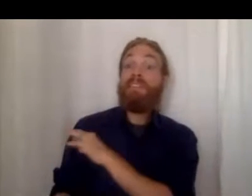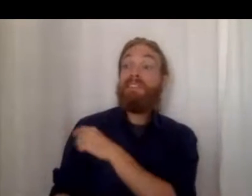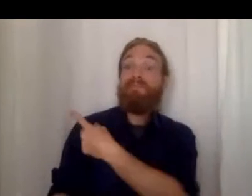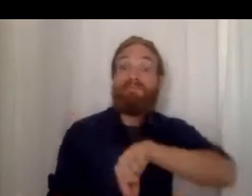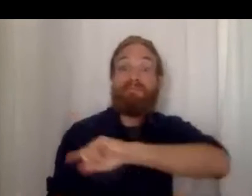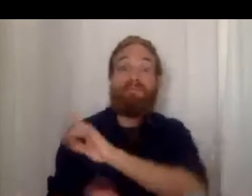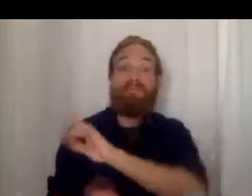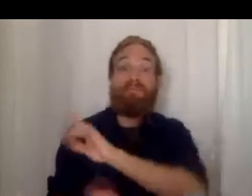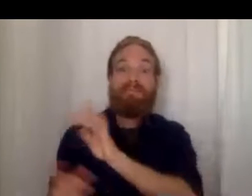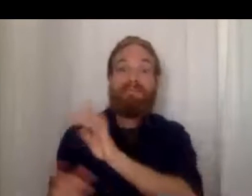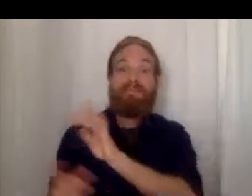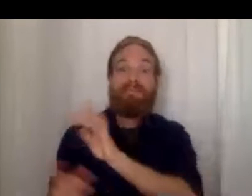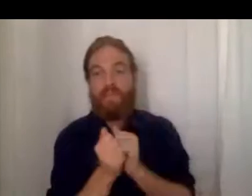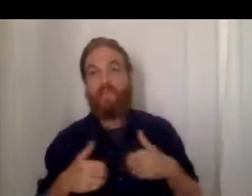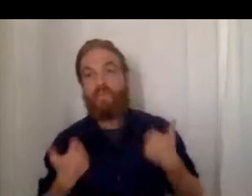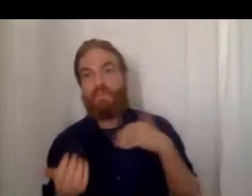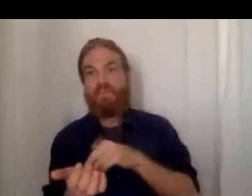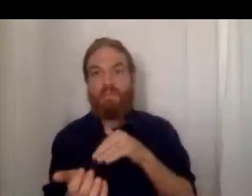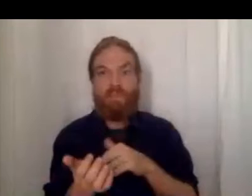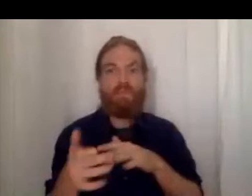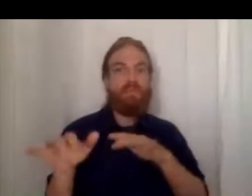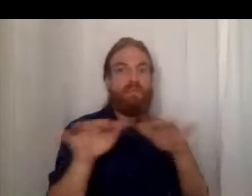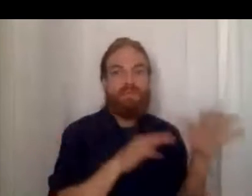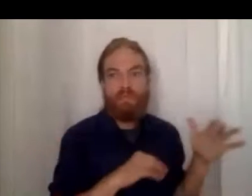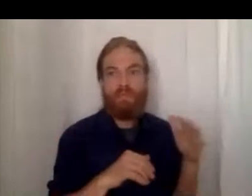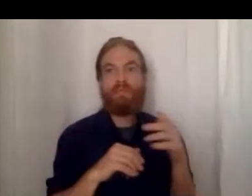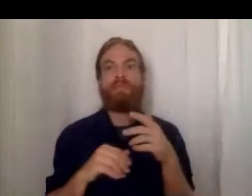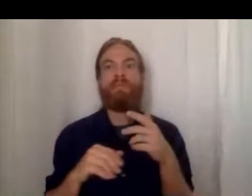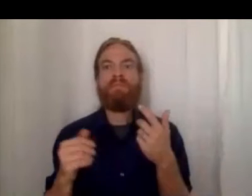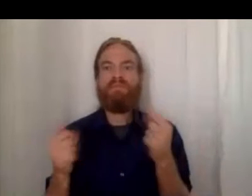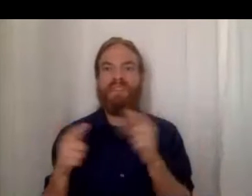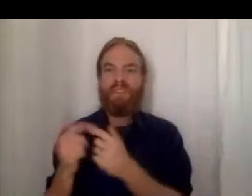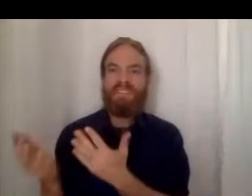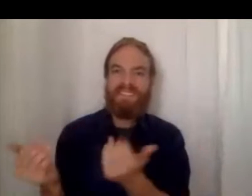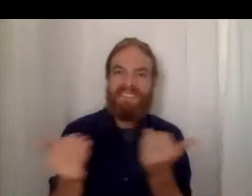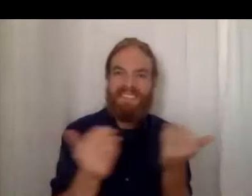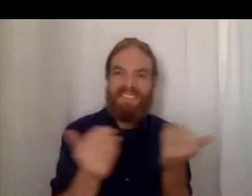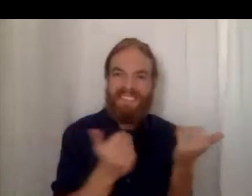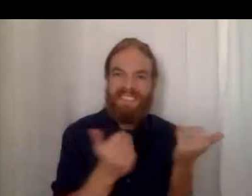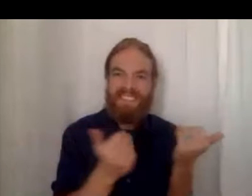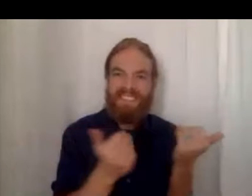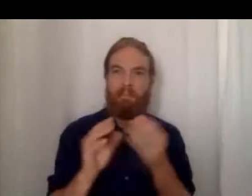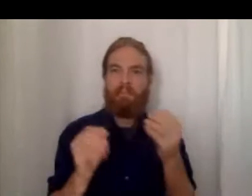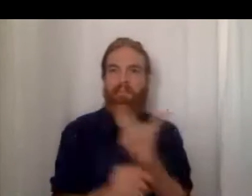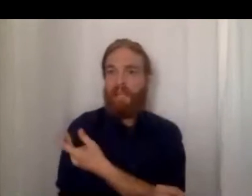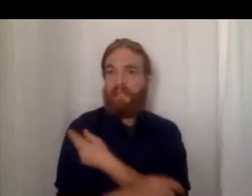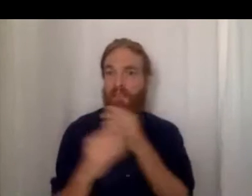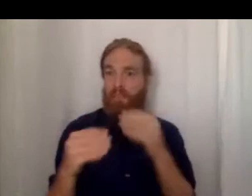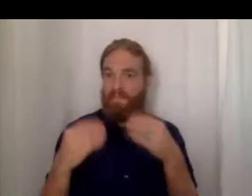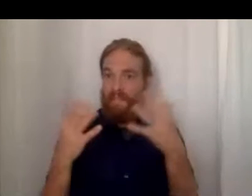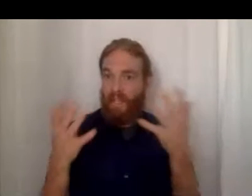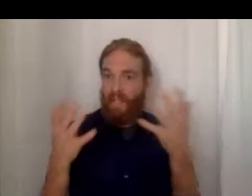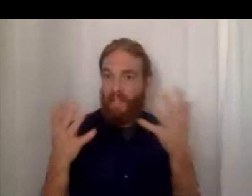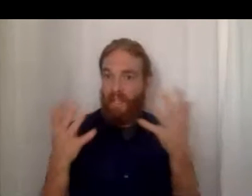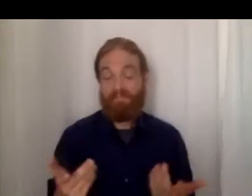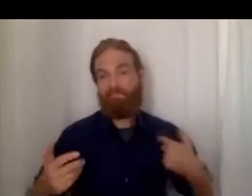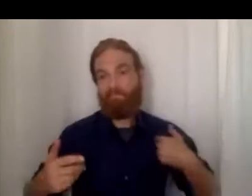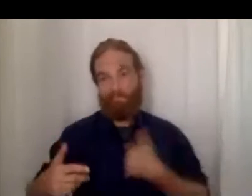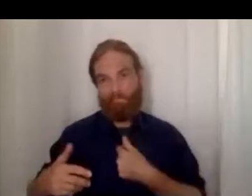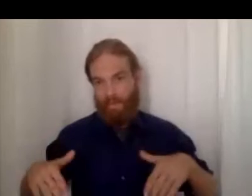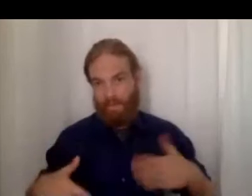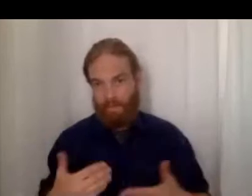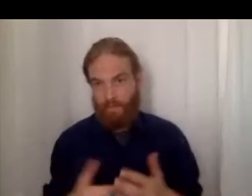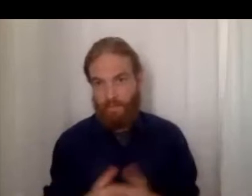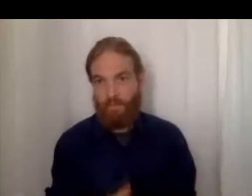to encourage them to enroll as COVID-19 vaccine providers if they have not already done so. Just yet another trusted